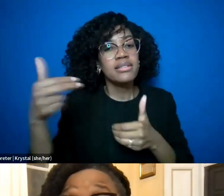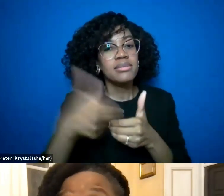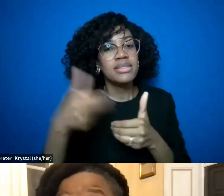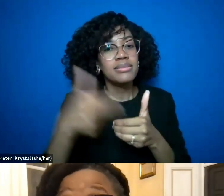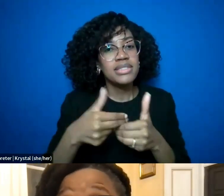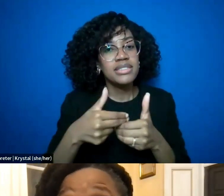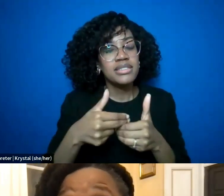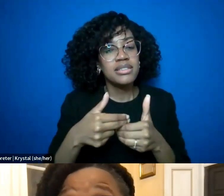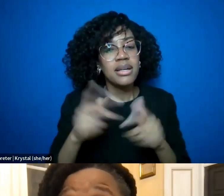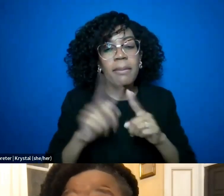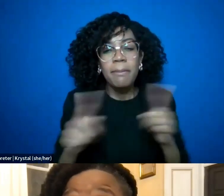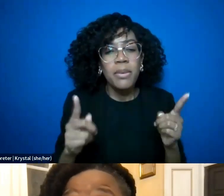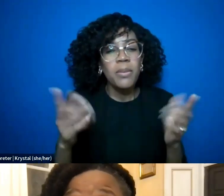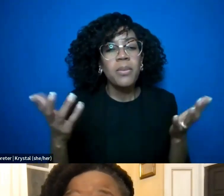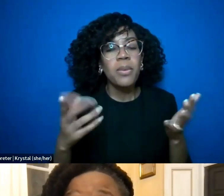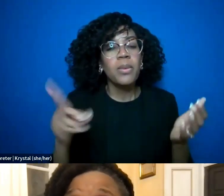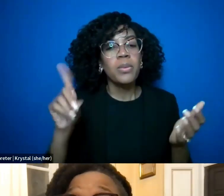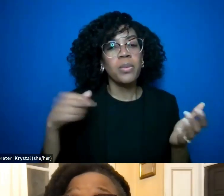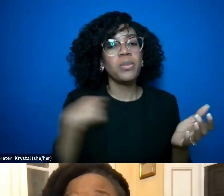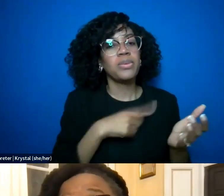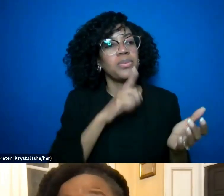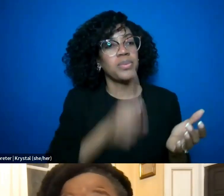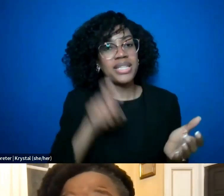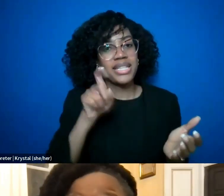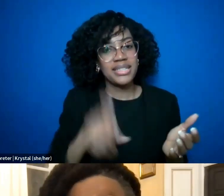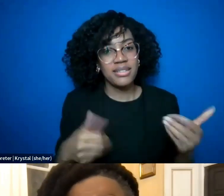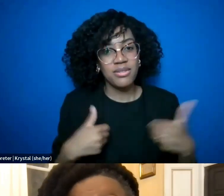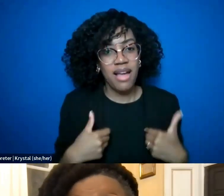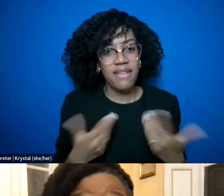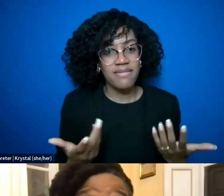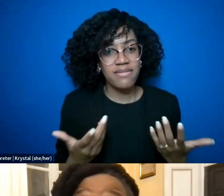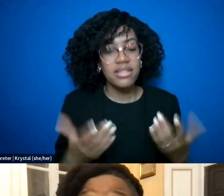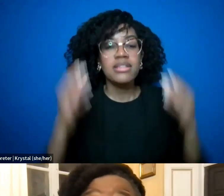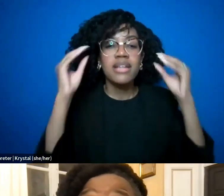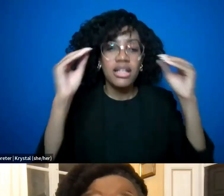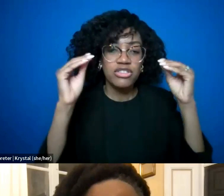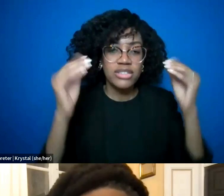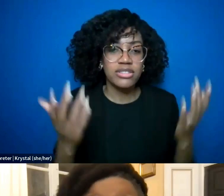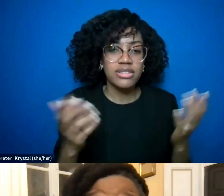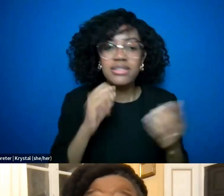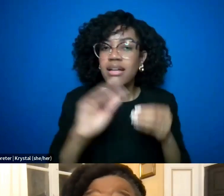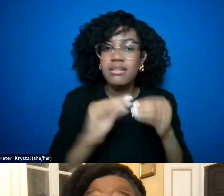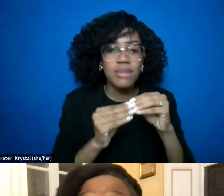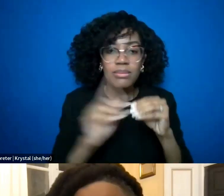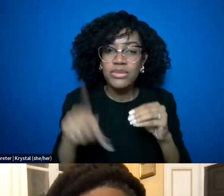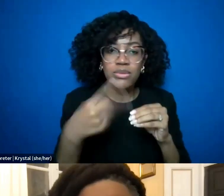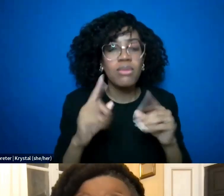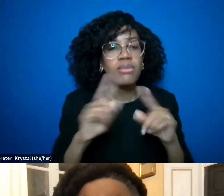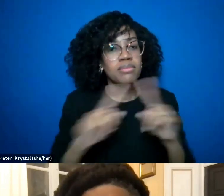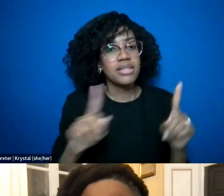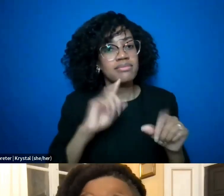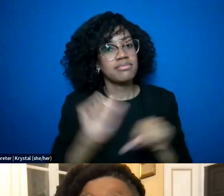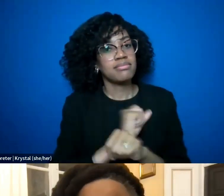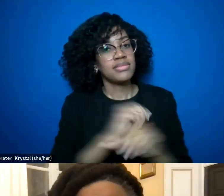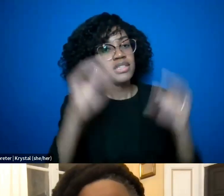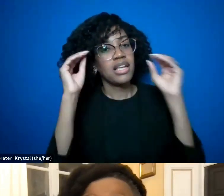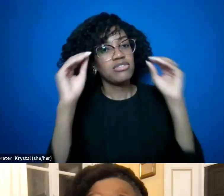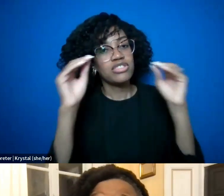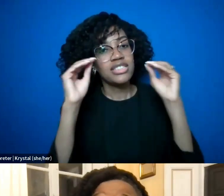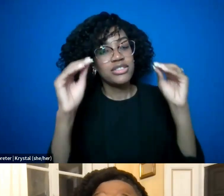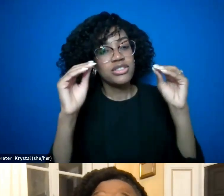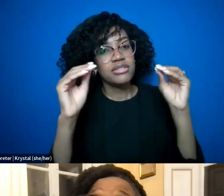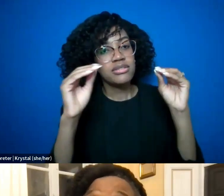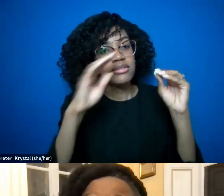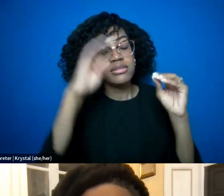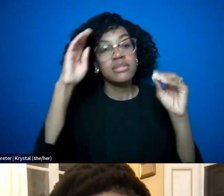to really participate in a democracy? You have to have education. It doesn't exist without publicly